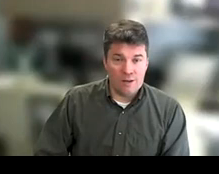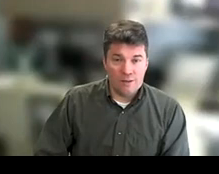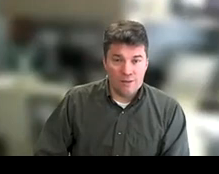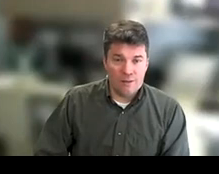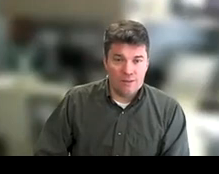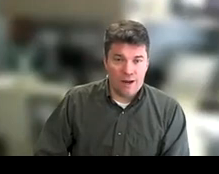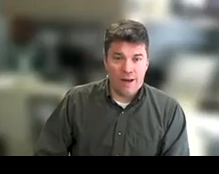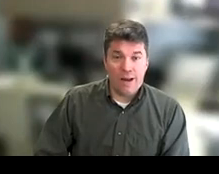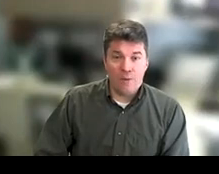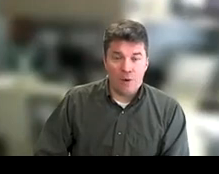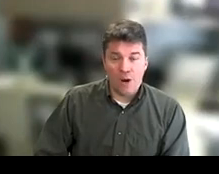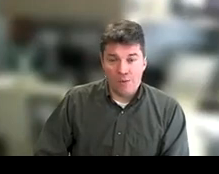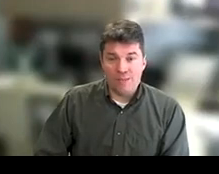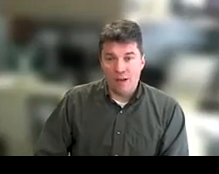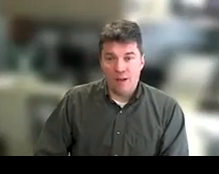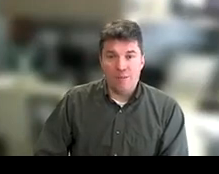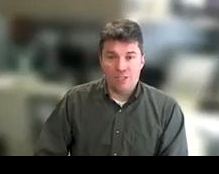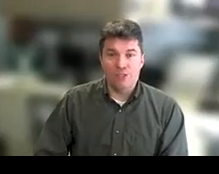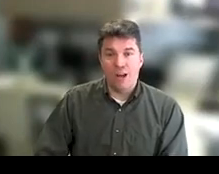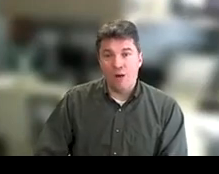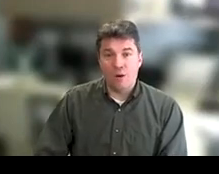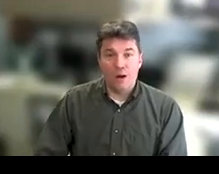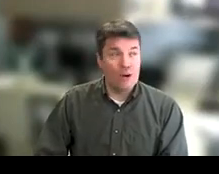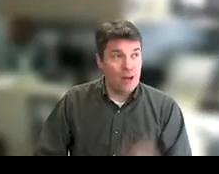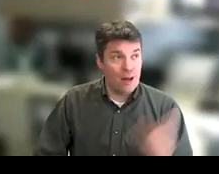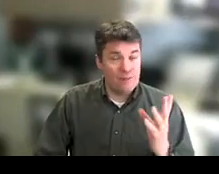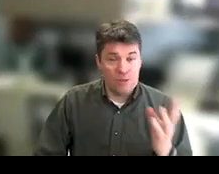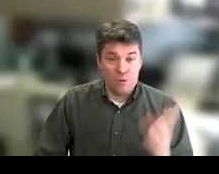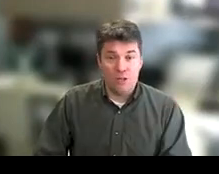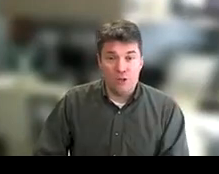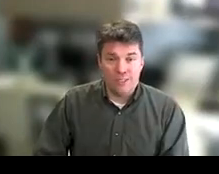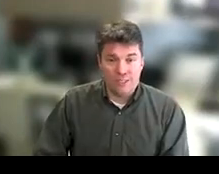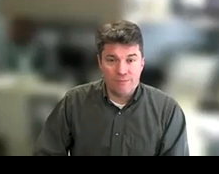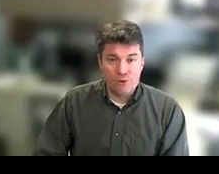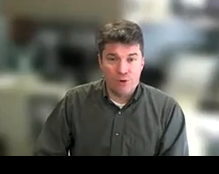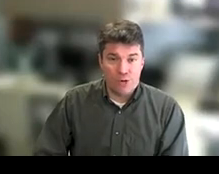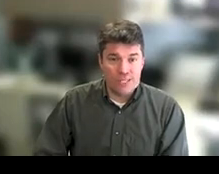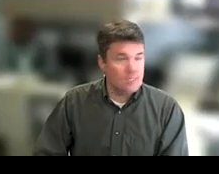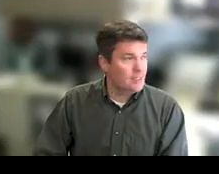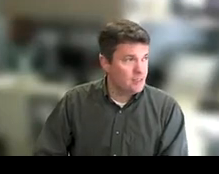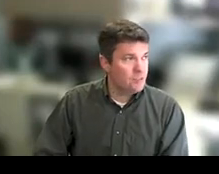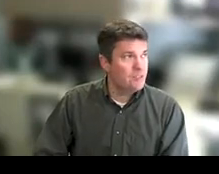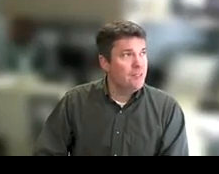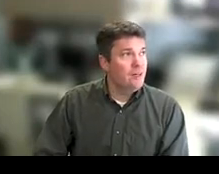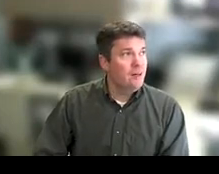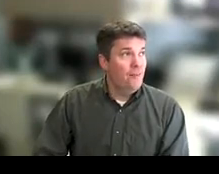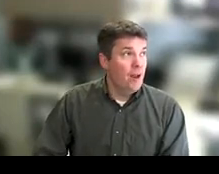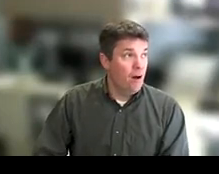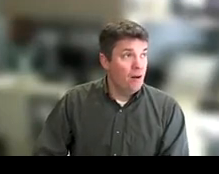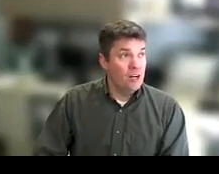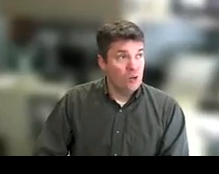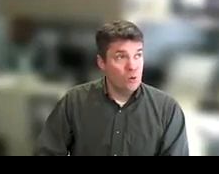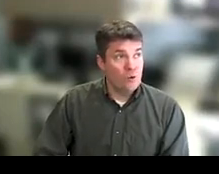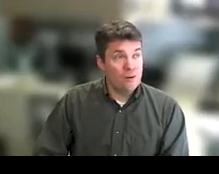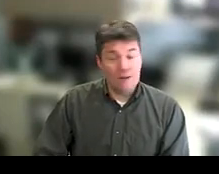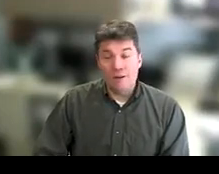Due to the ADA requirements, a lot of places are now required to have a visual alert system for emergency systems, and